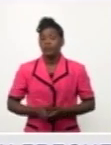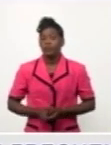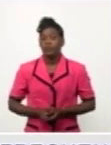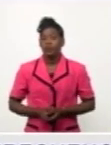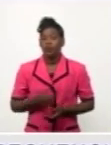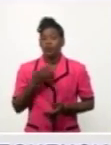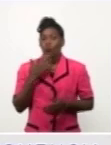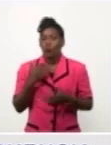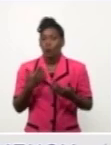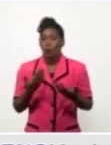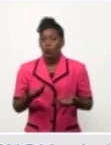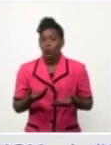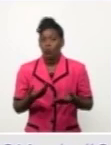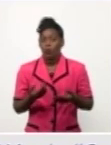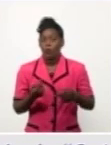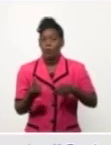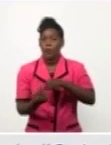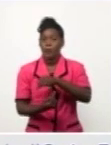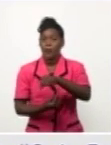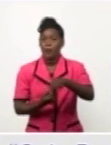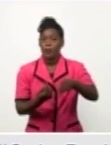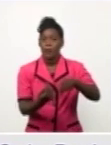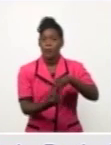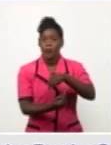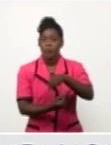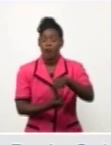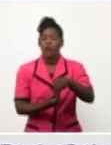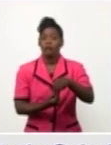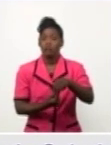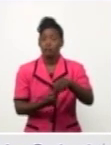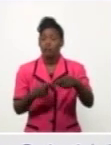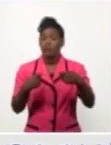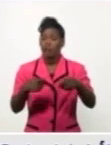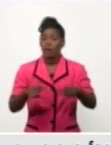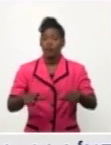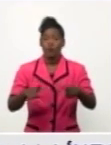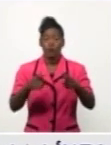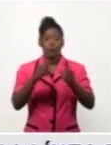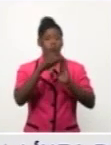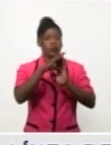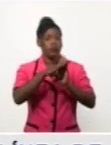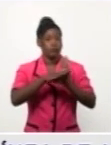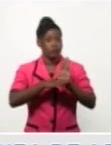and the way it is spread,